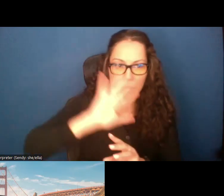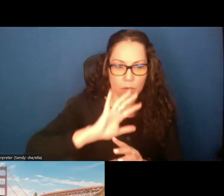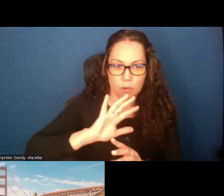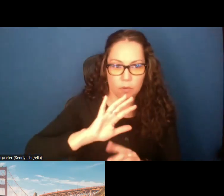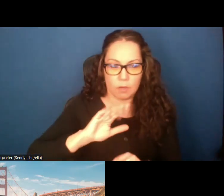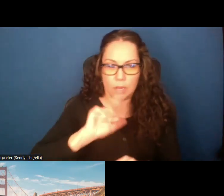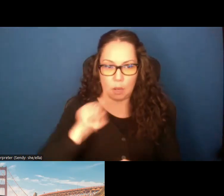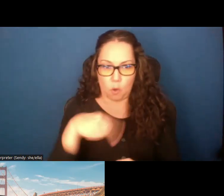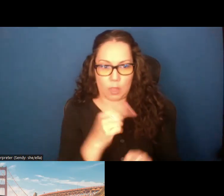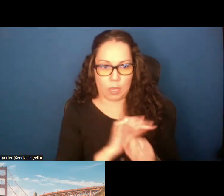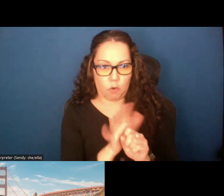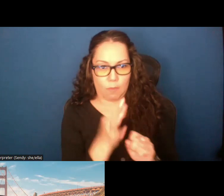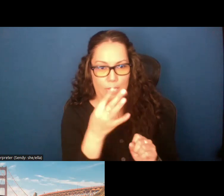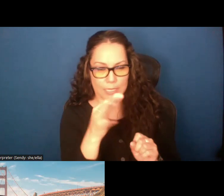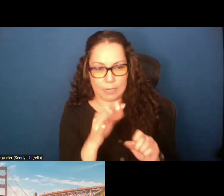Thank you.